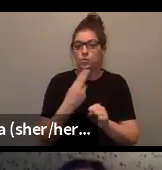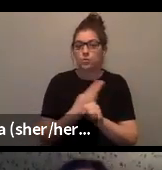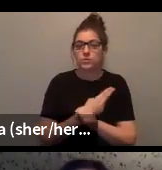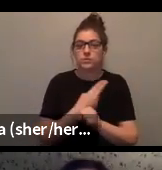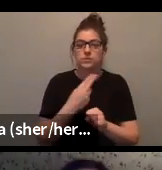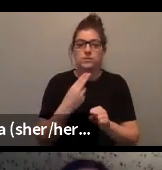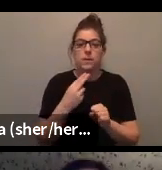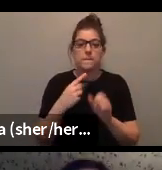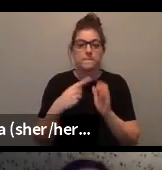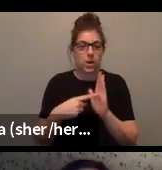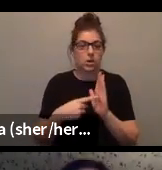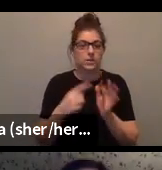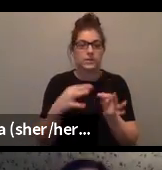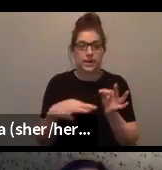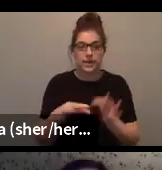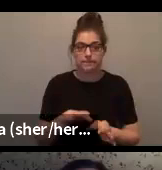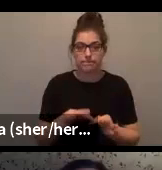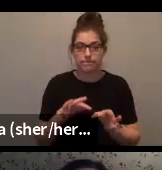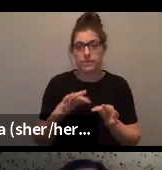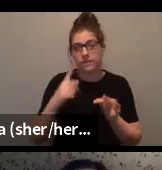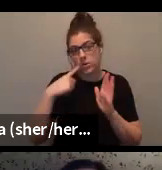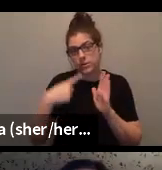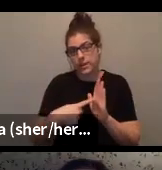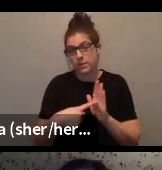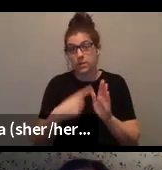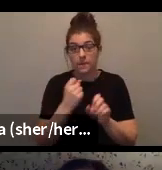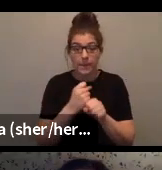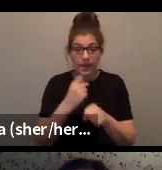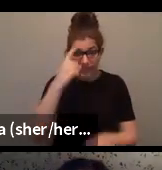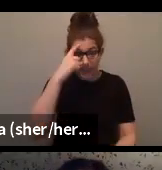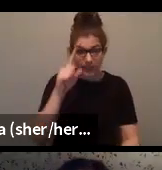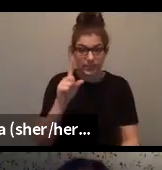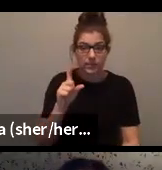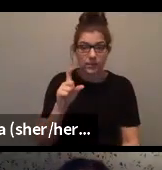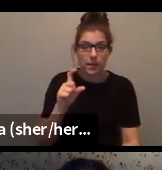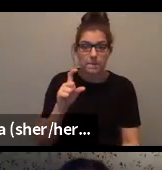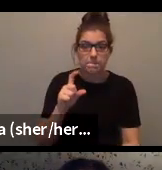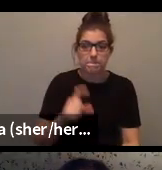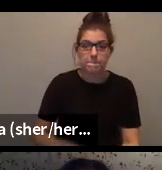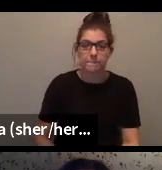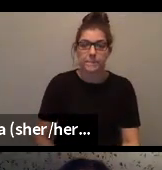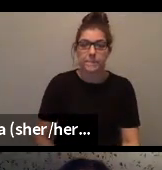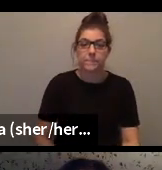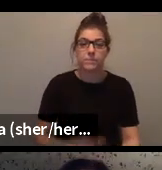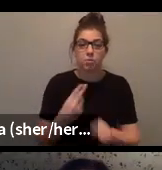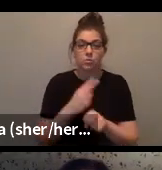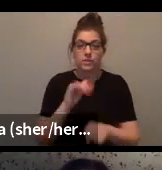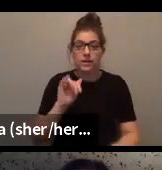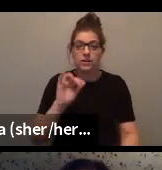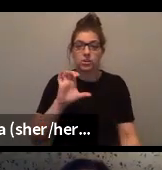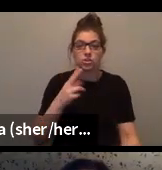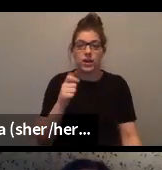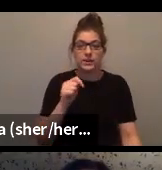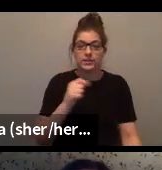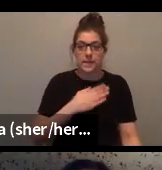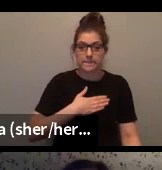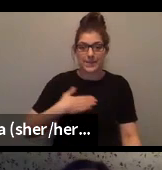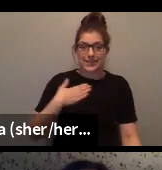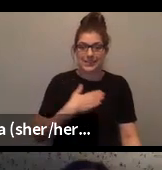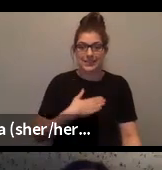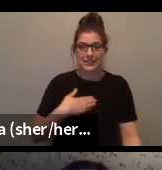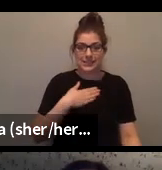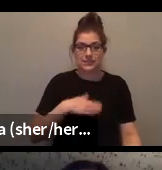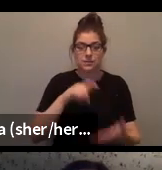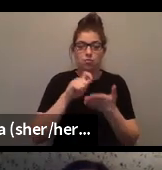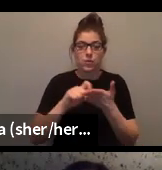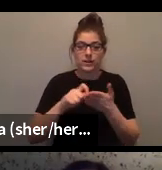model instead, for instance. Does that make sense, y'all? So use the chat, please, and write those names and numbers